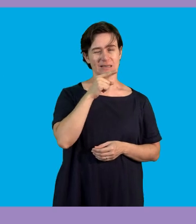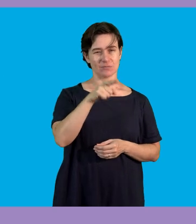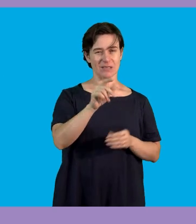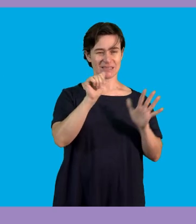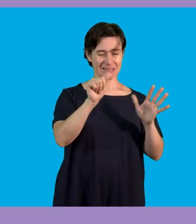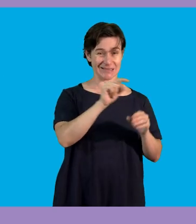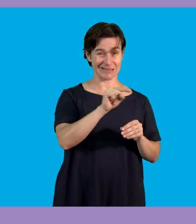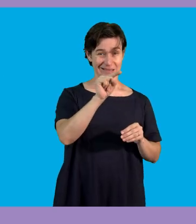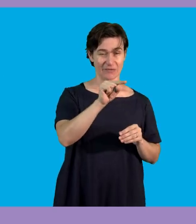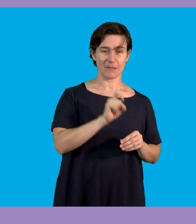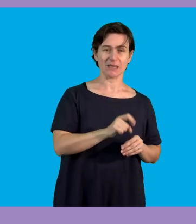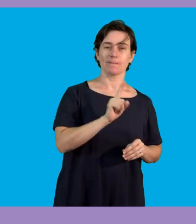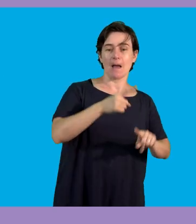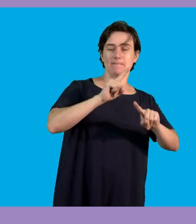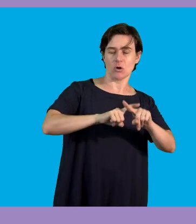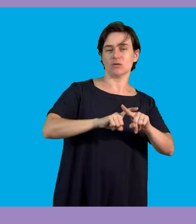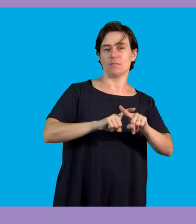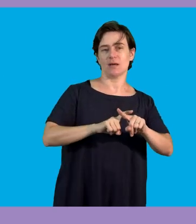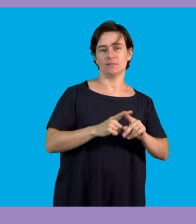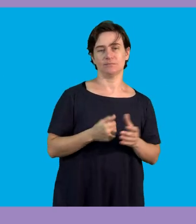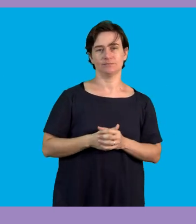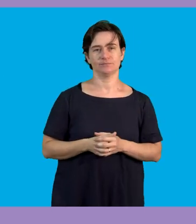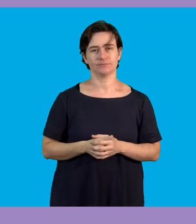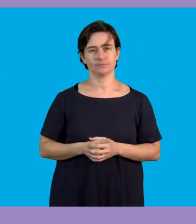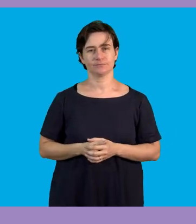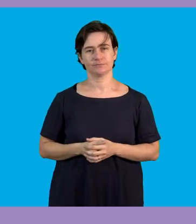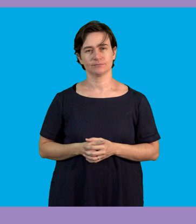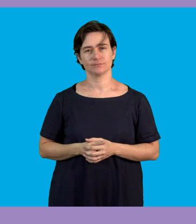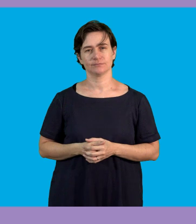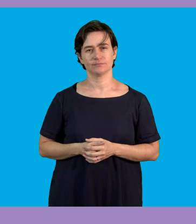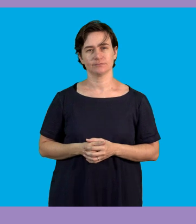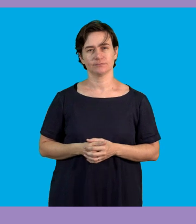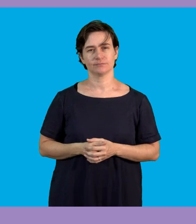x, which is multiplying, which is x, because it is